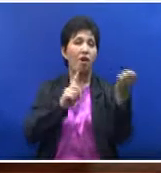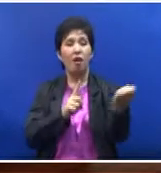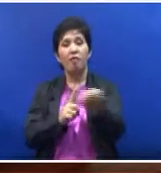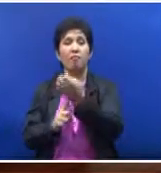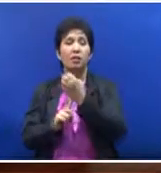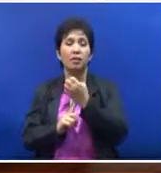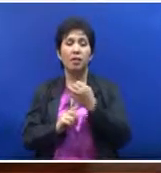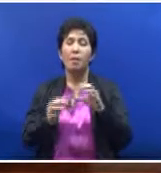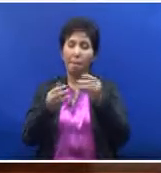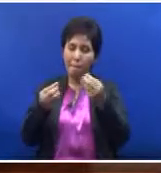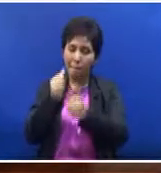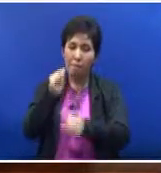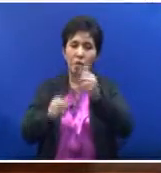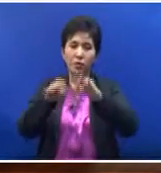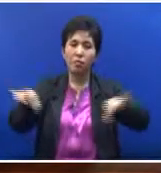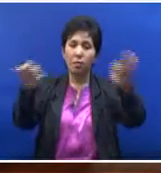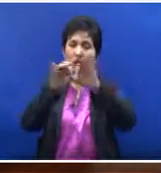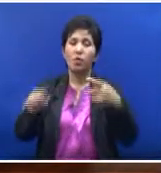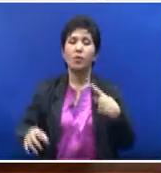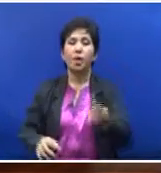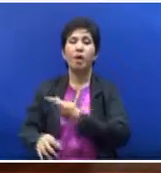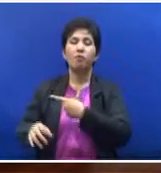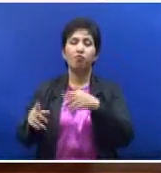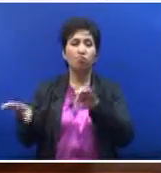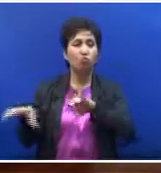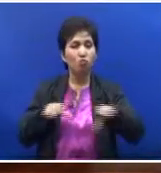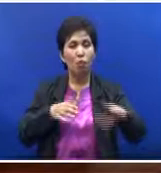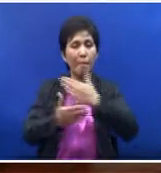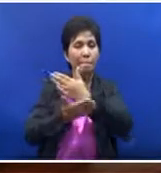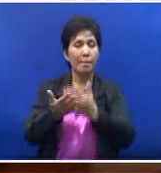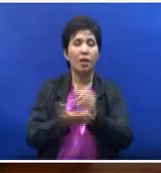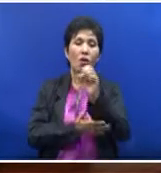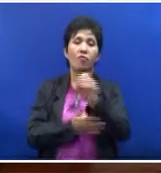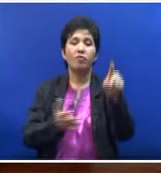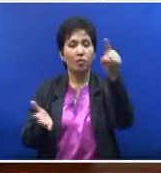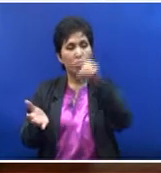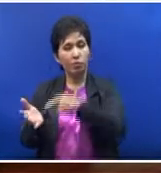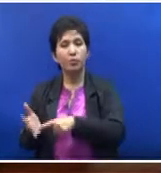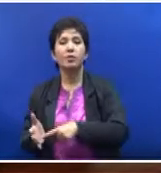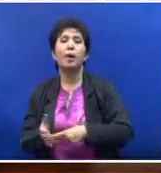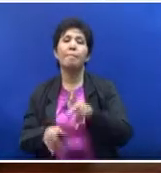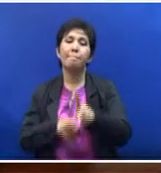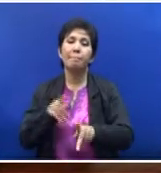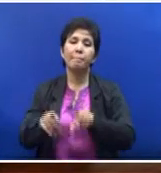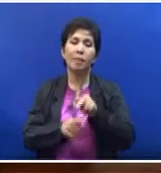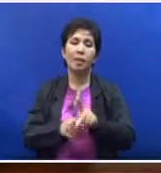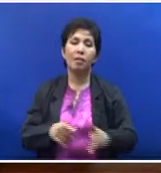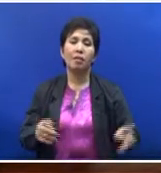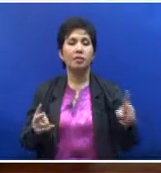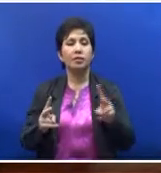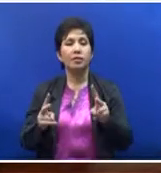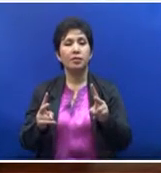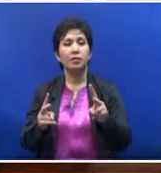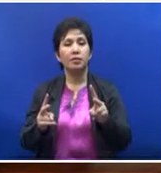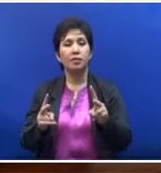Okay, and the most important thing is that we have to be part of those people. So you just imagine how difficult to